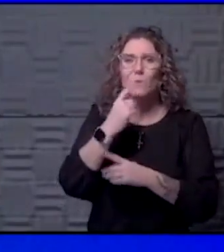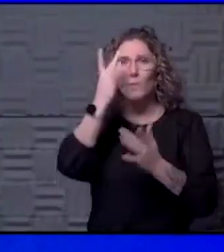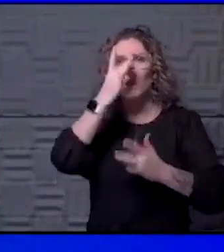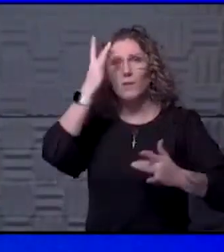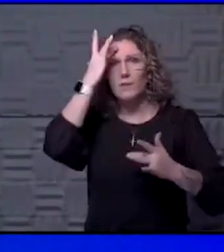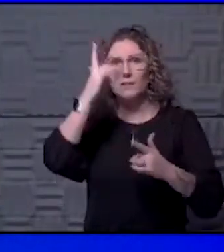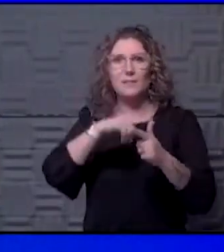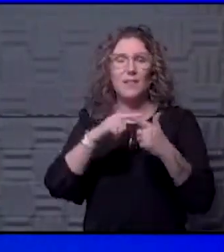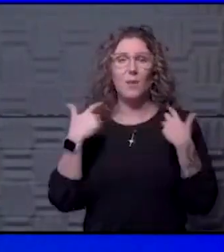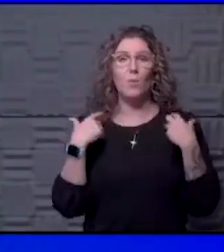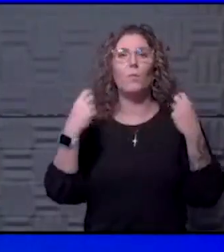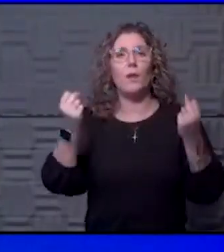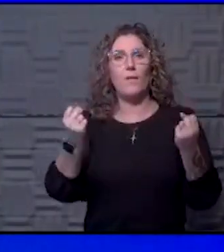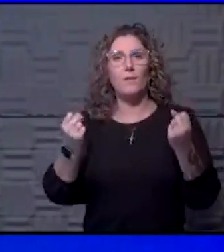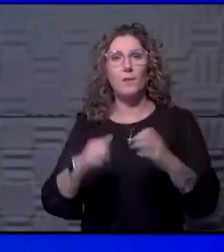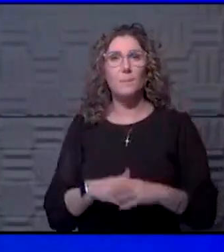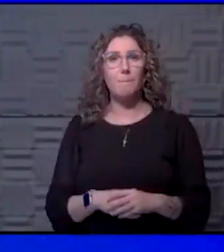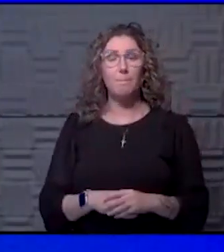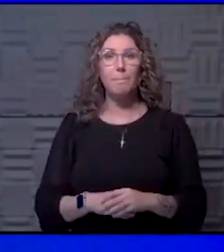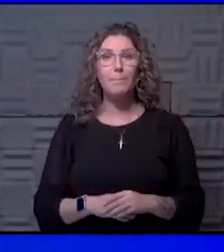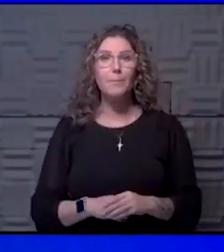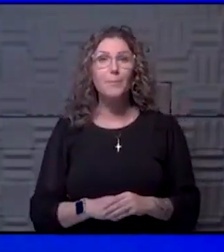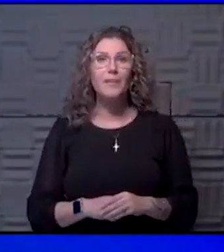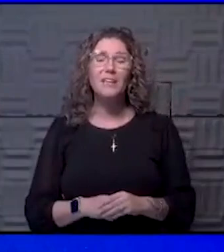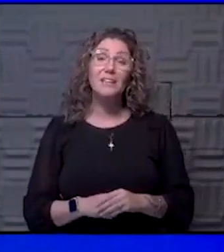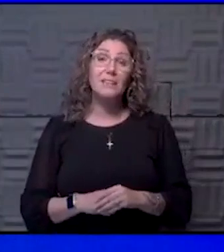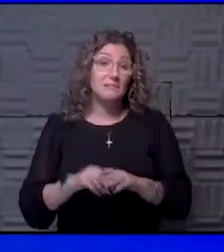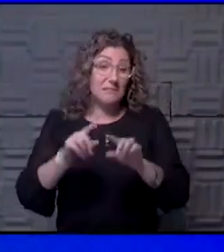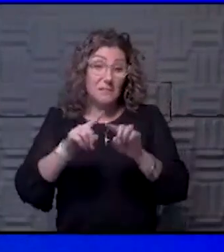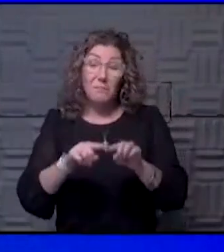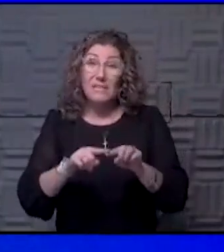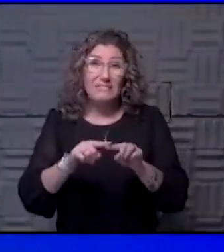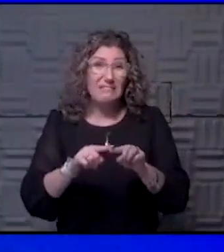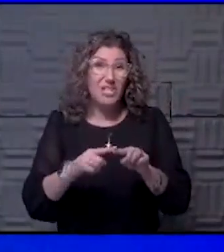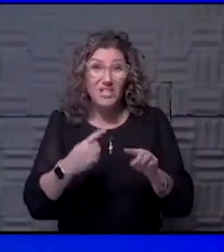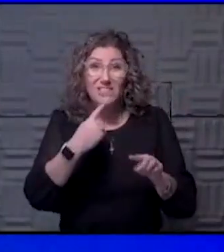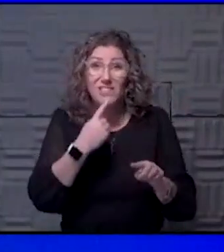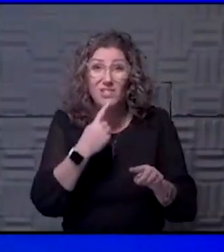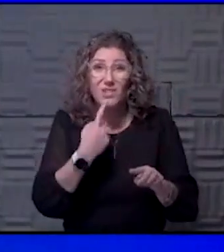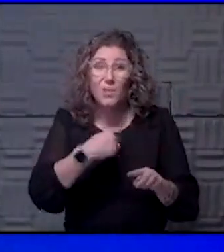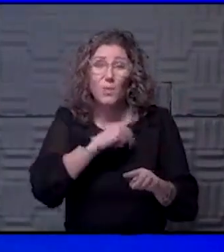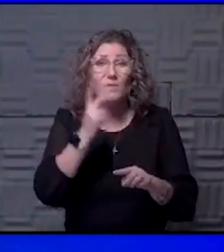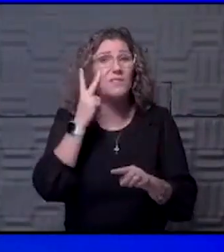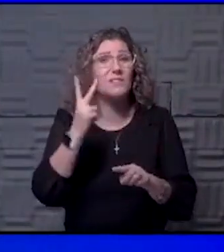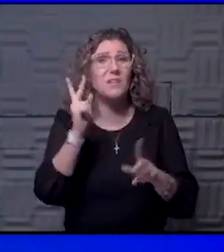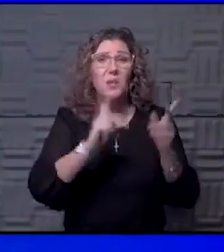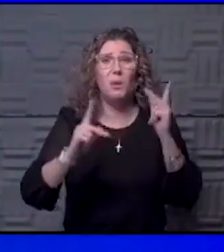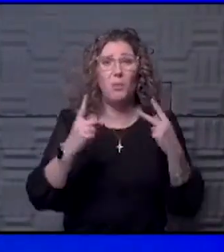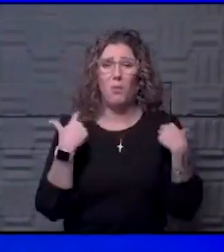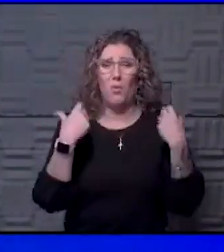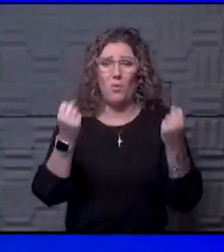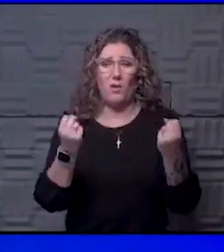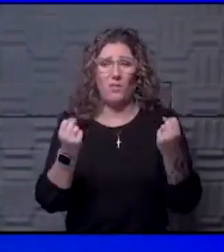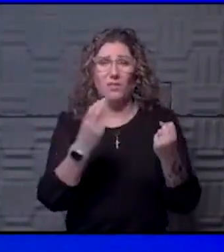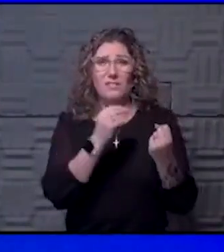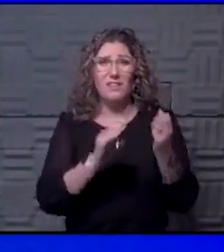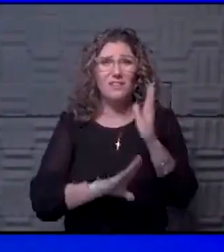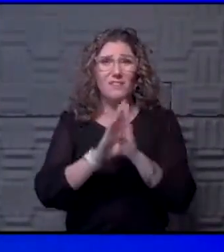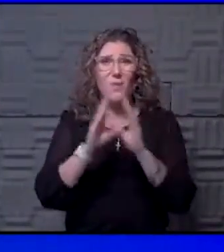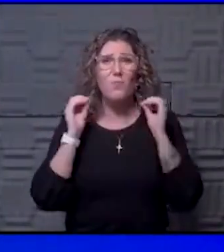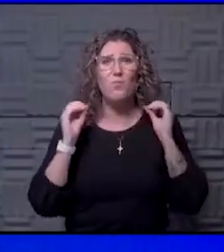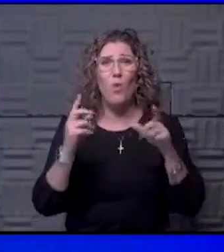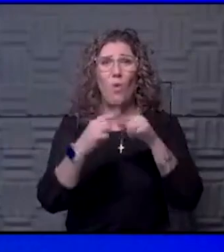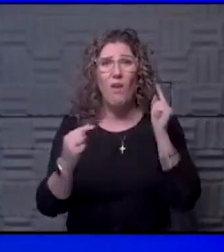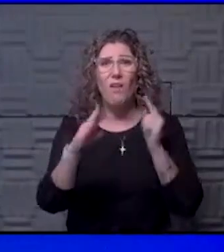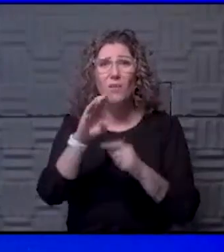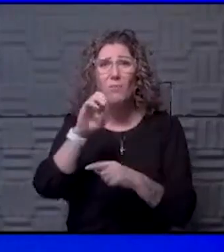then you recover from that. I think that depends on the severity. We have seen people who have recovered and developed no antibody response, although